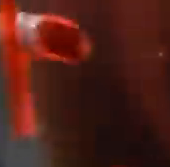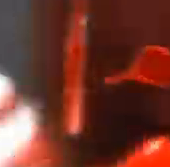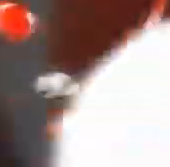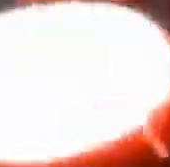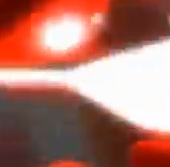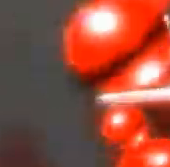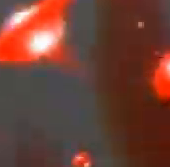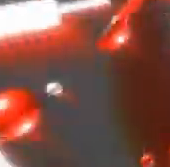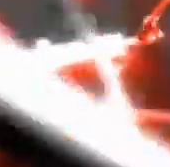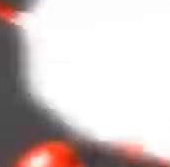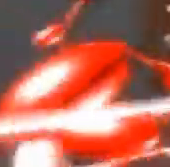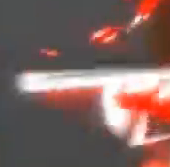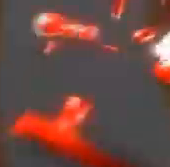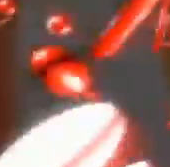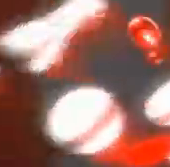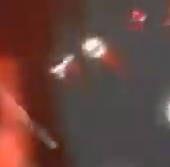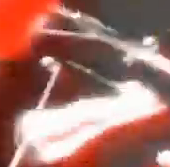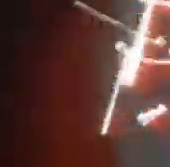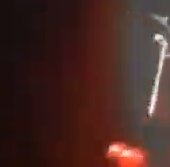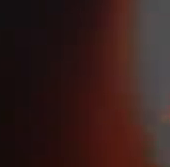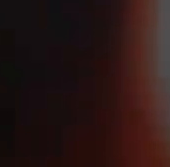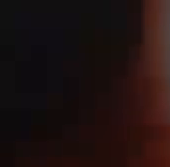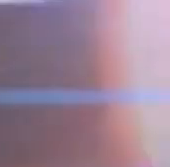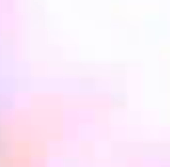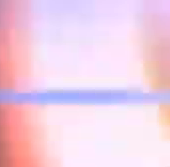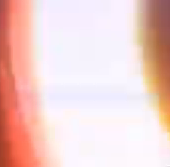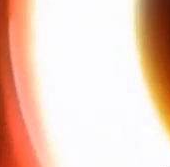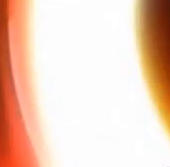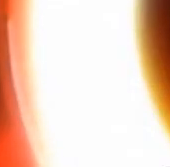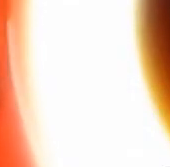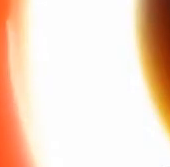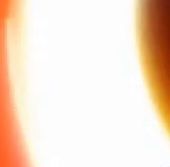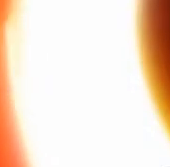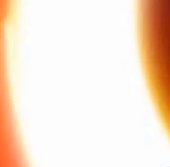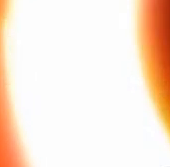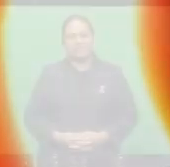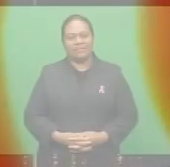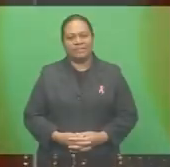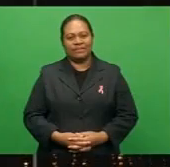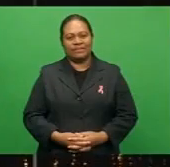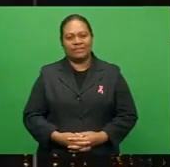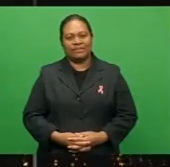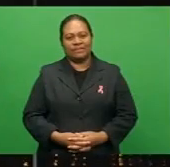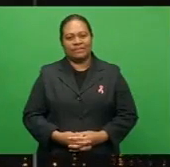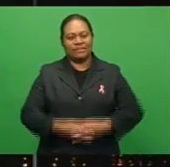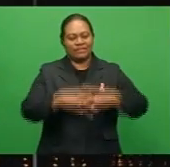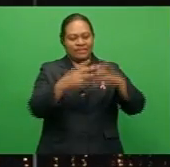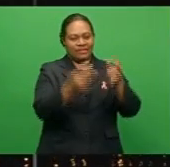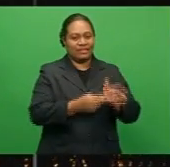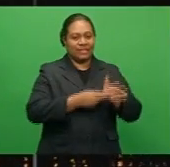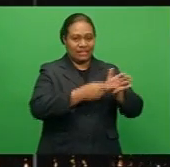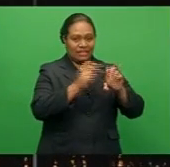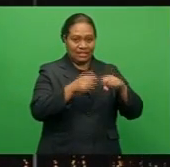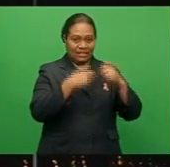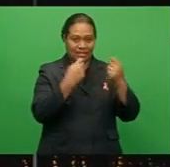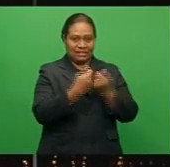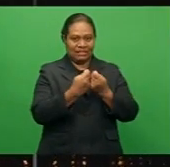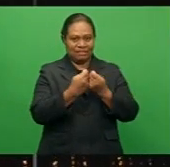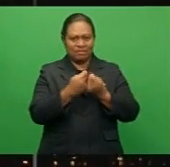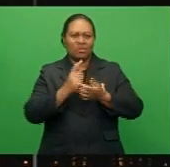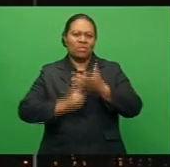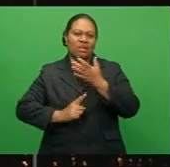Pula natango aprosla nagarse ngor kraki do televio no varong na Radio Fiji 1 nandomo ibit. Radio Fiji 1 nandomo